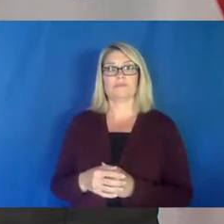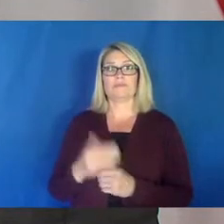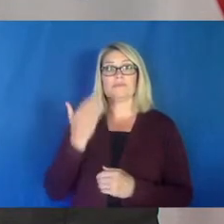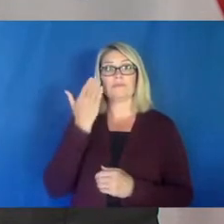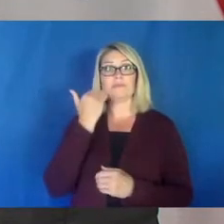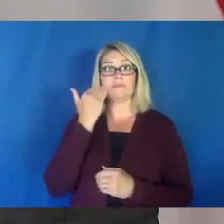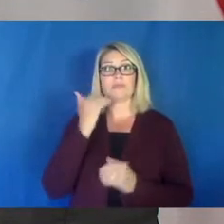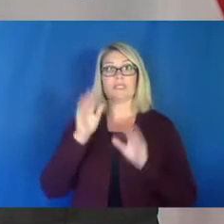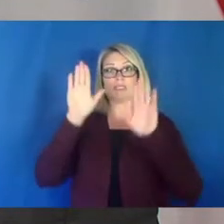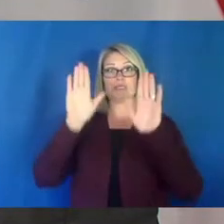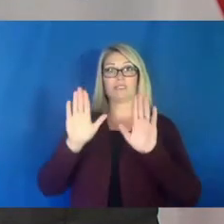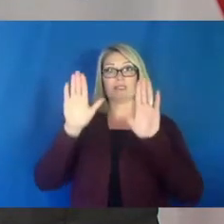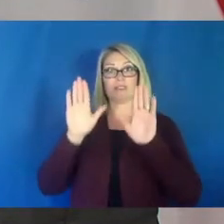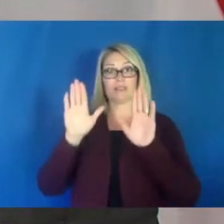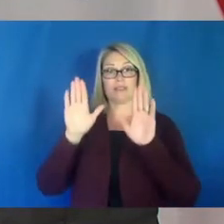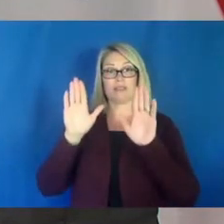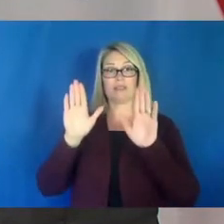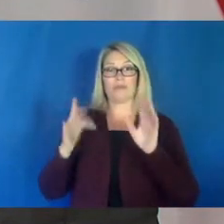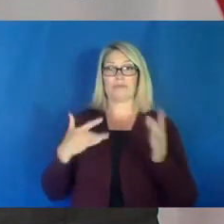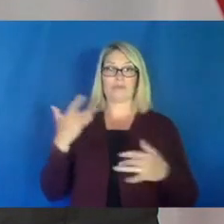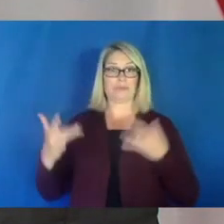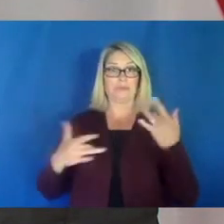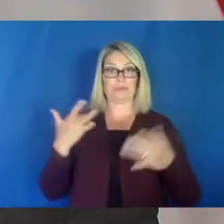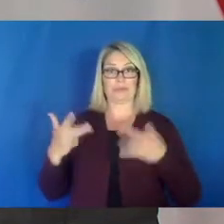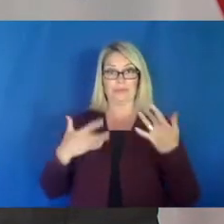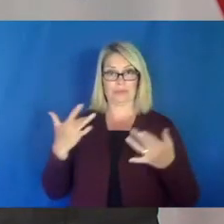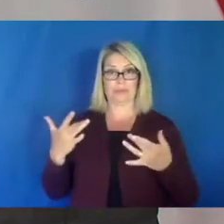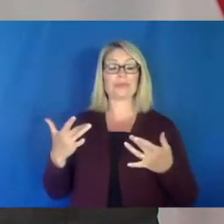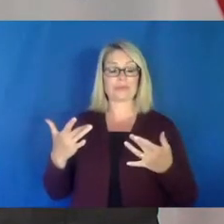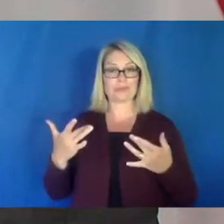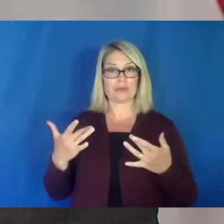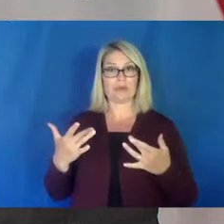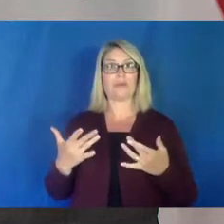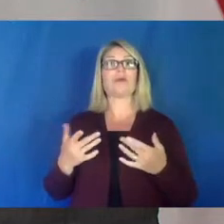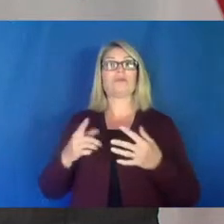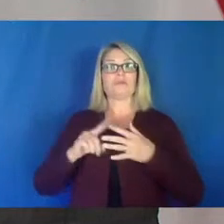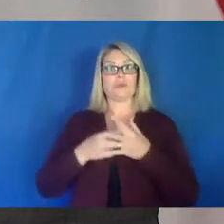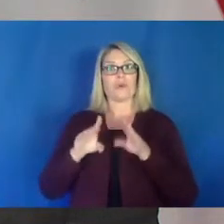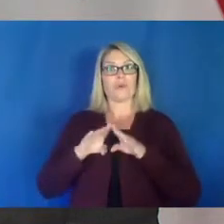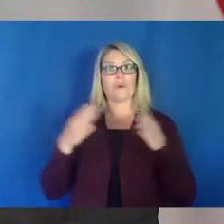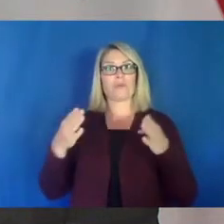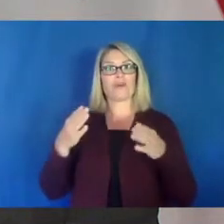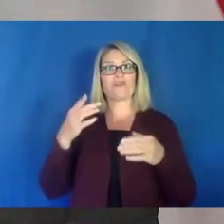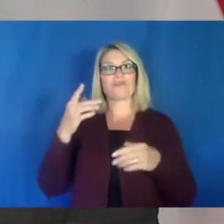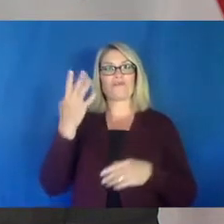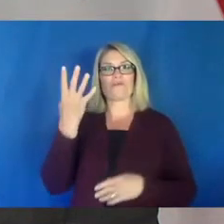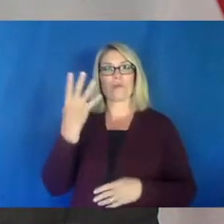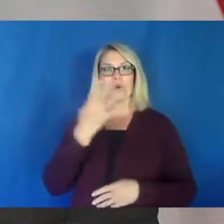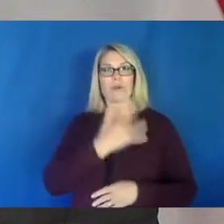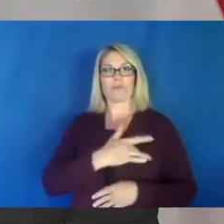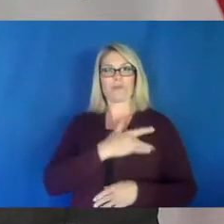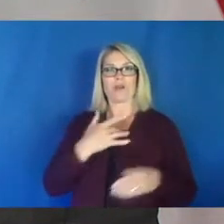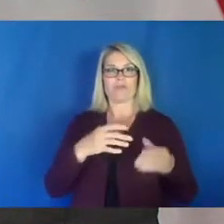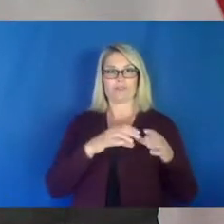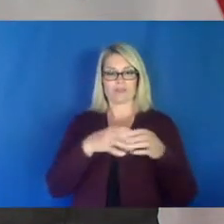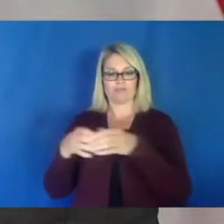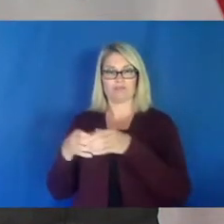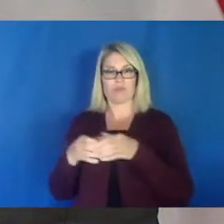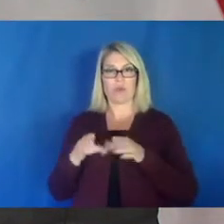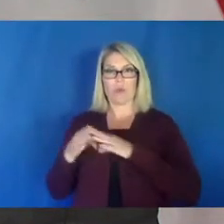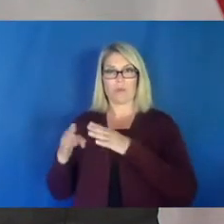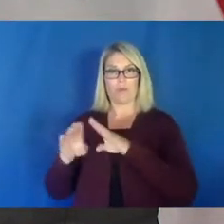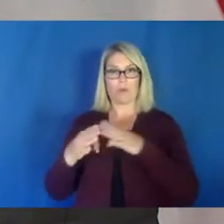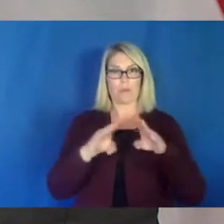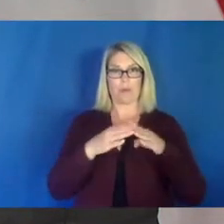day for our province with the reopening to Atlantic Canada, and I can say with a certain